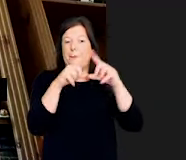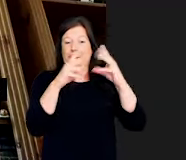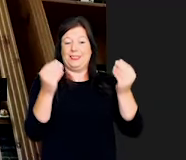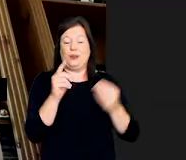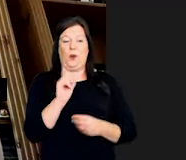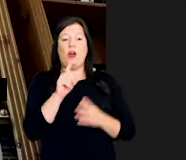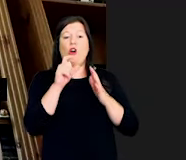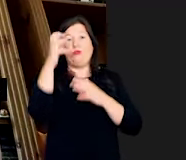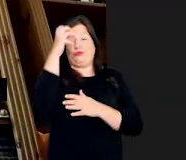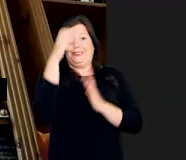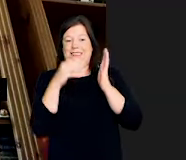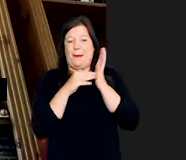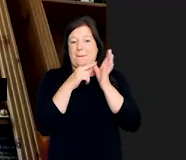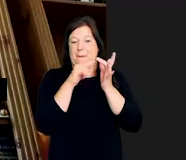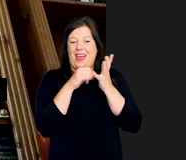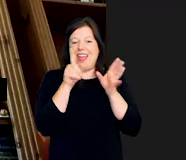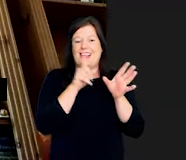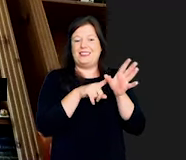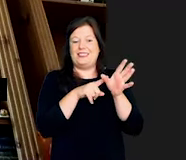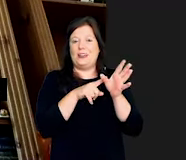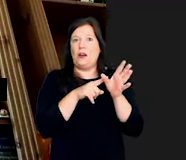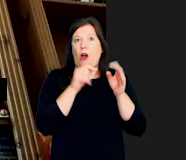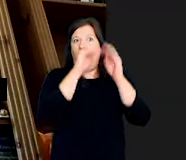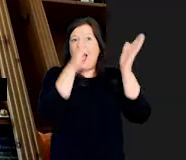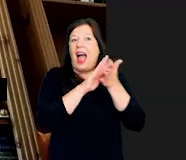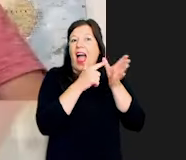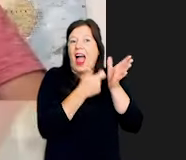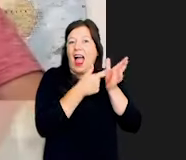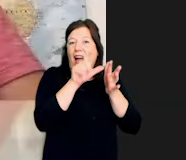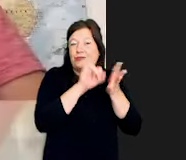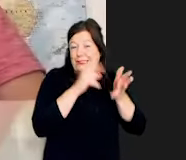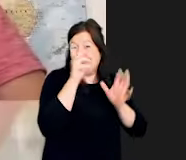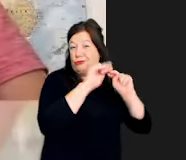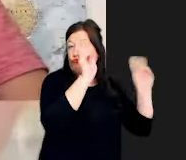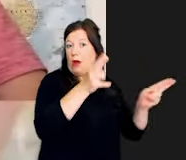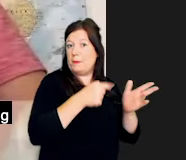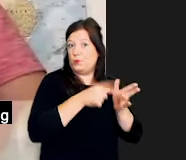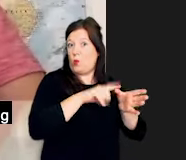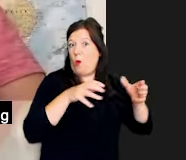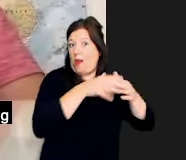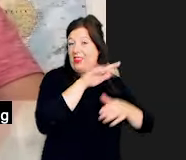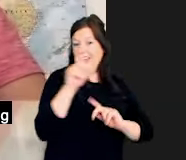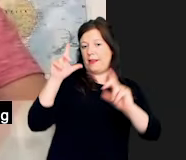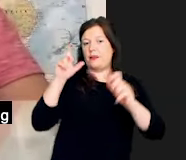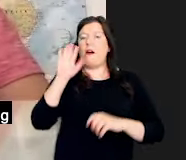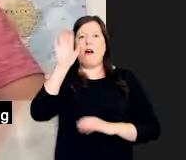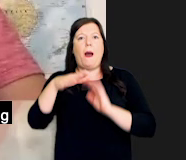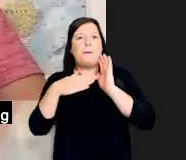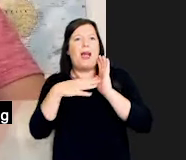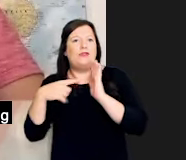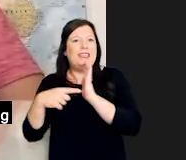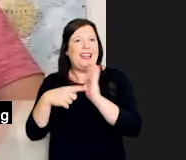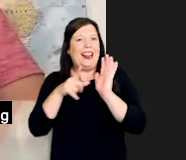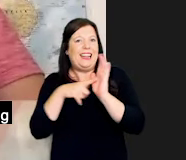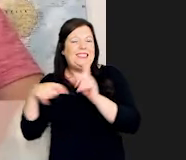the picture of us with Princess Maisie from the toy team at Harrods? I know. The one with Mary Tyrrell and